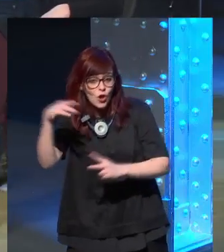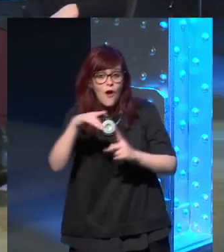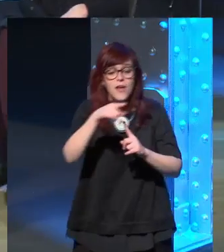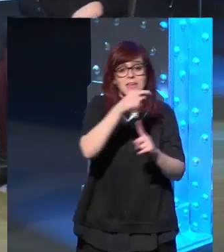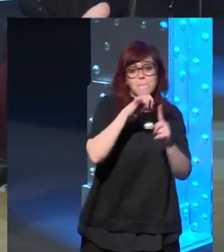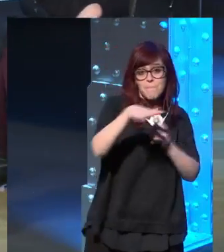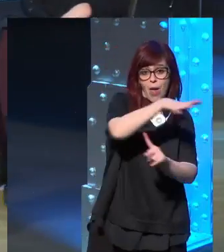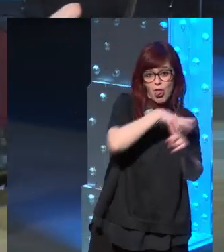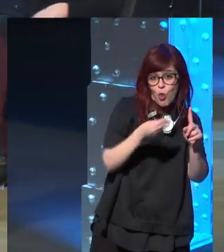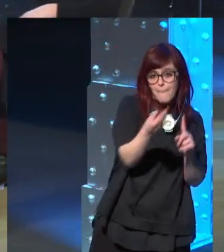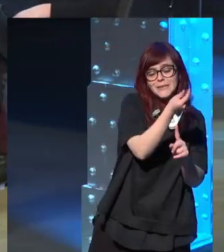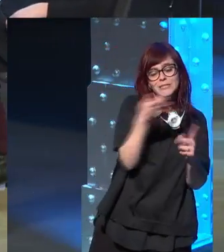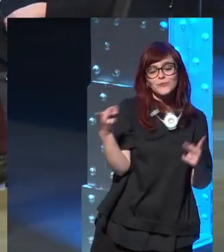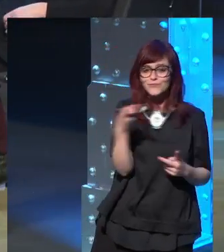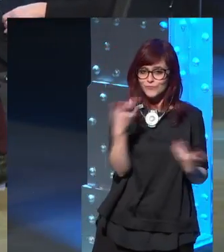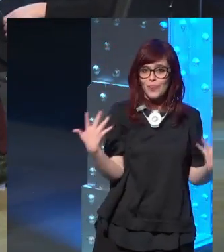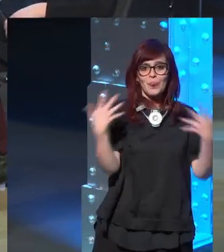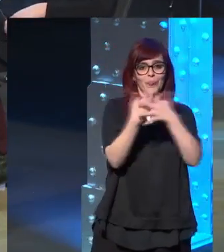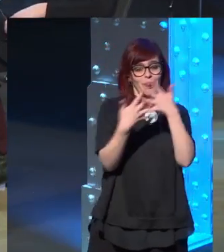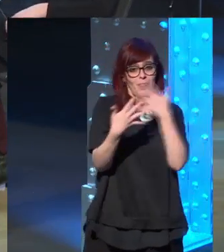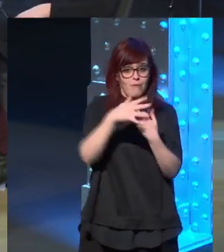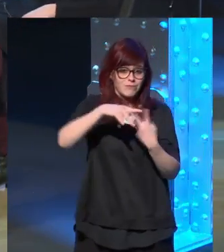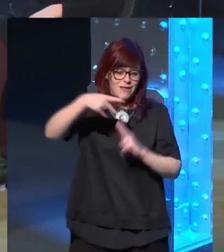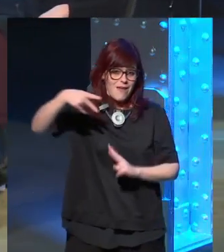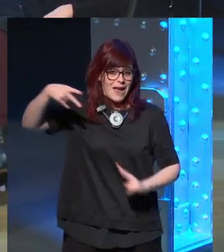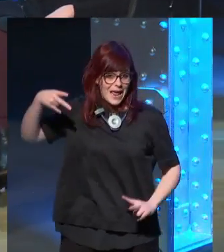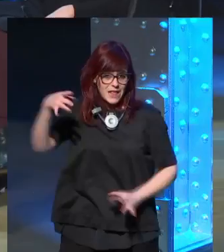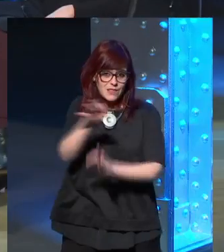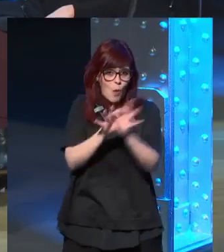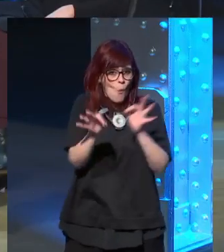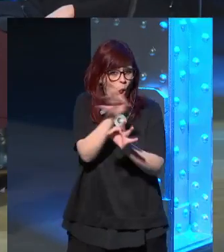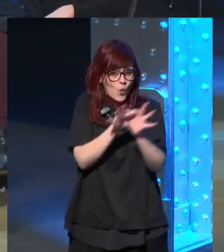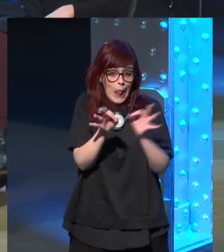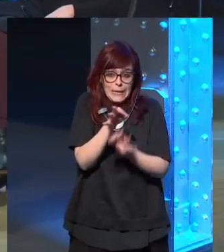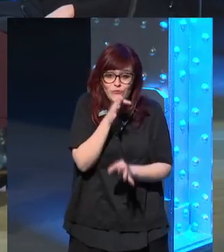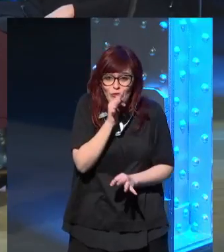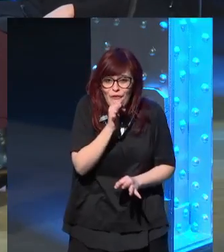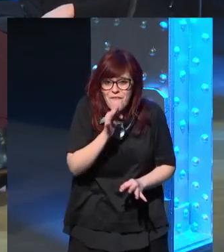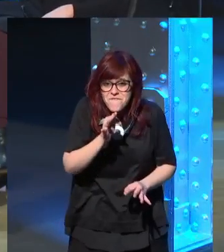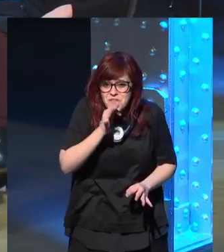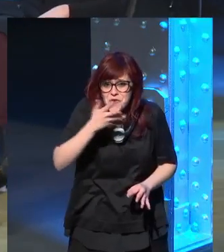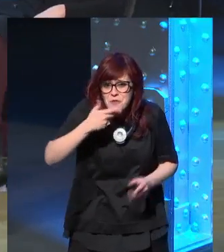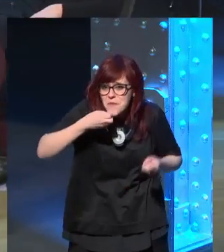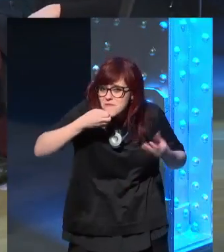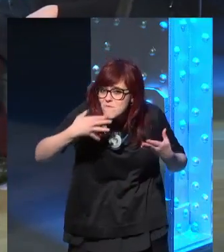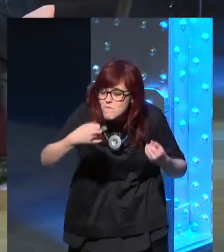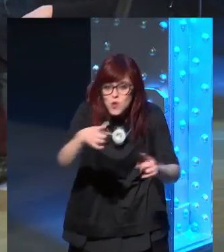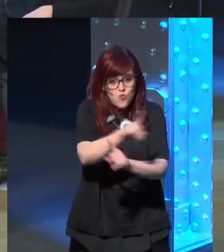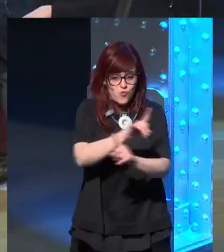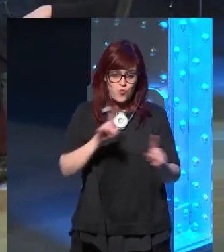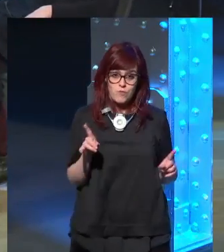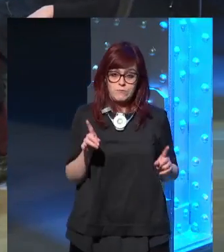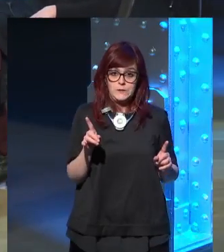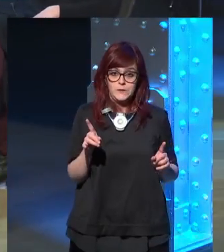comes to molecular genetics, we know very, very little. There's a lot of research on